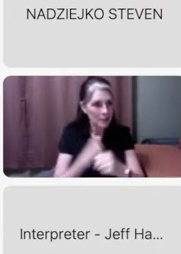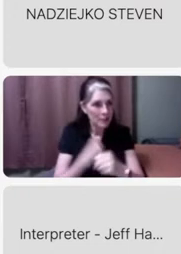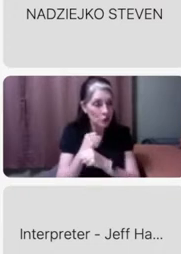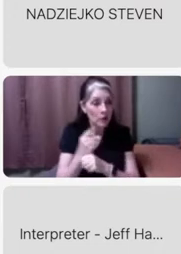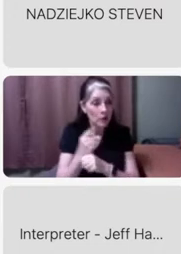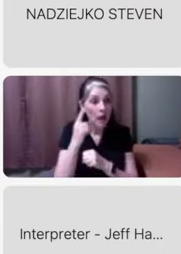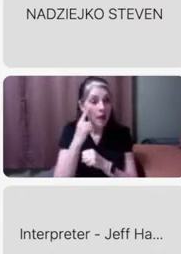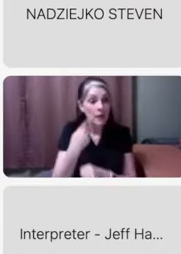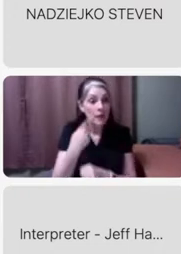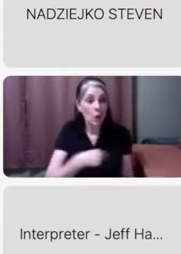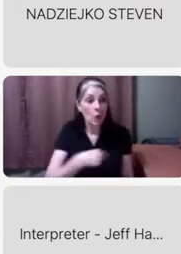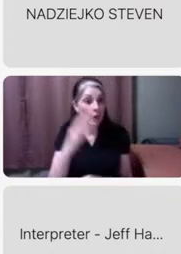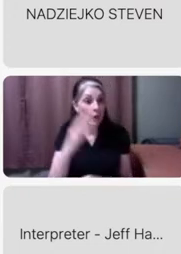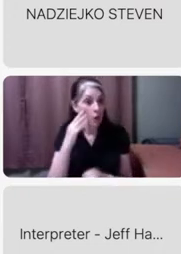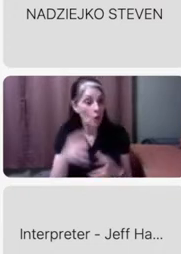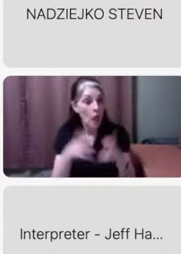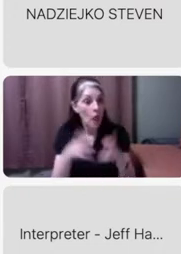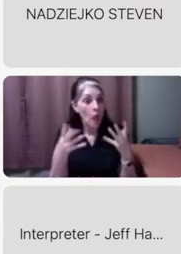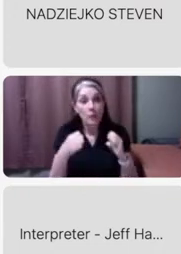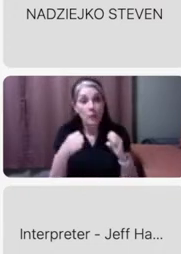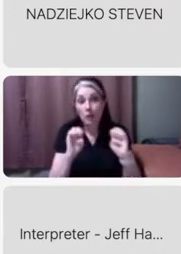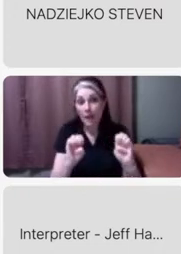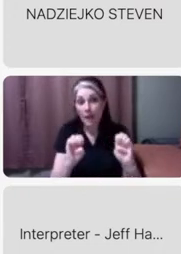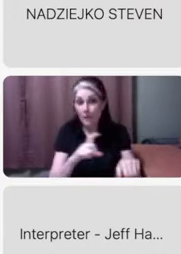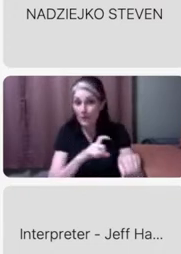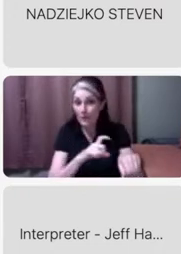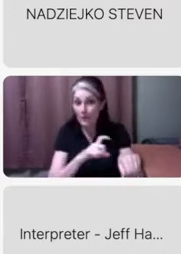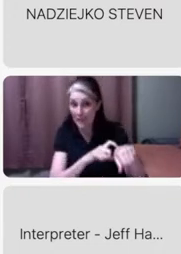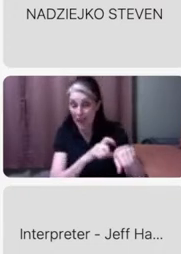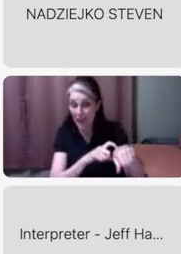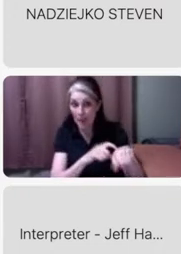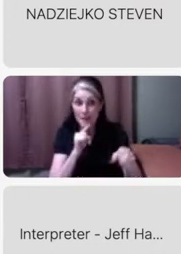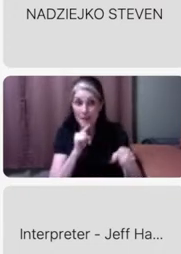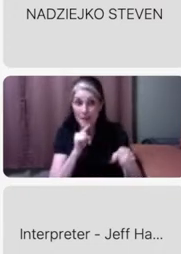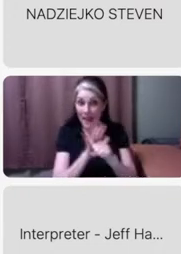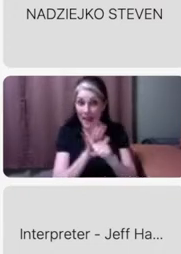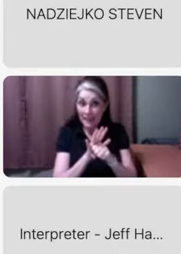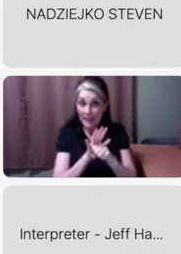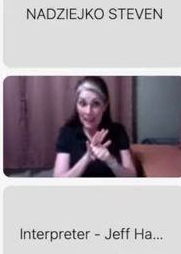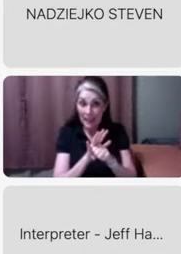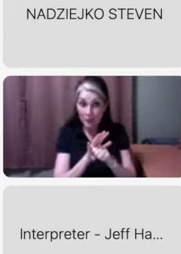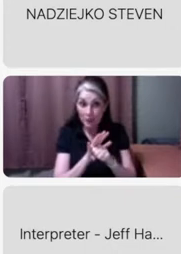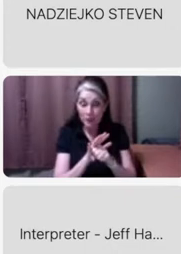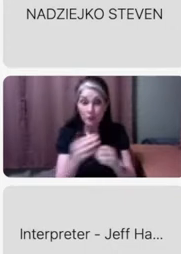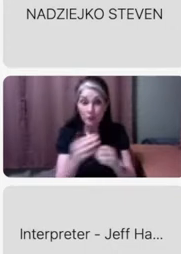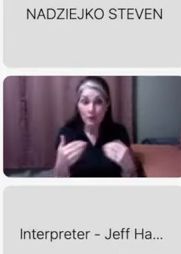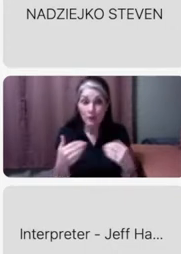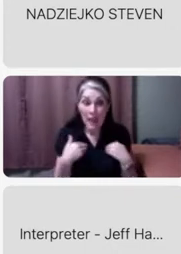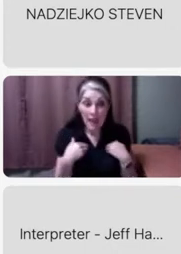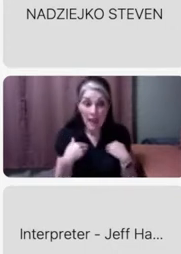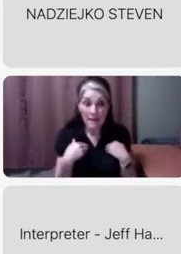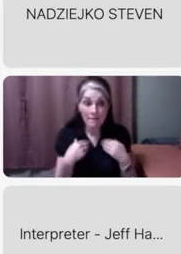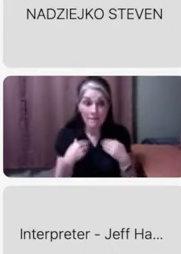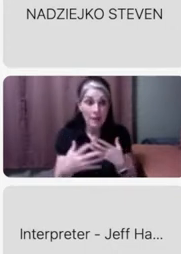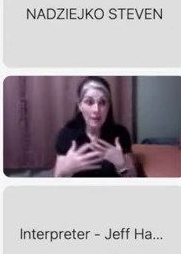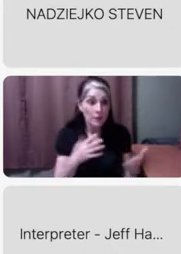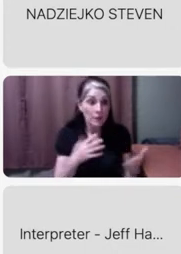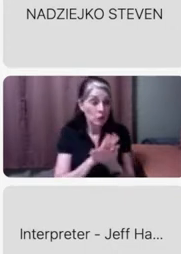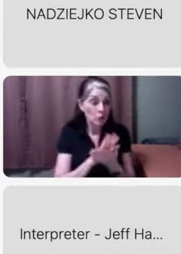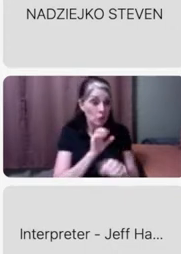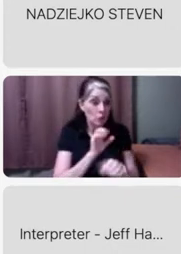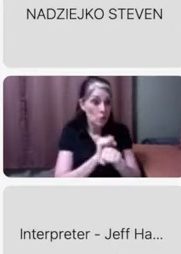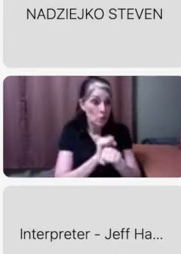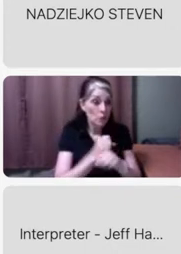how much effort time and dedication you put in besides your school work in order to make all these